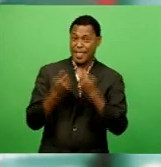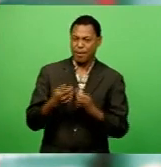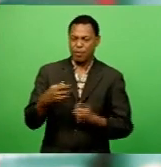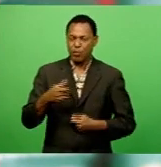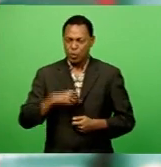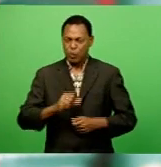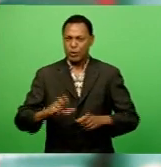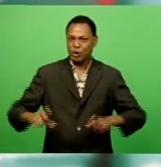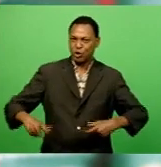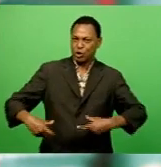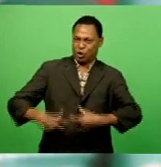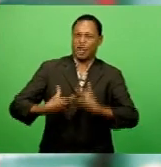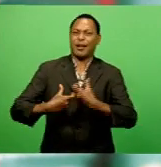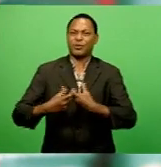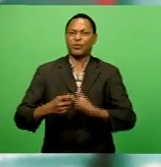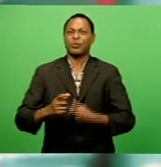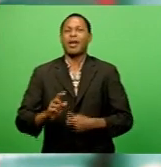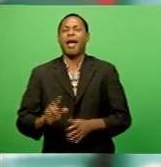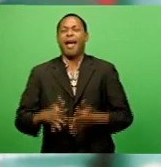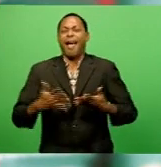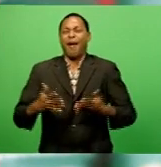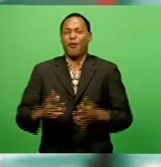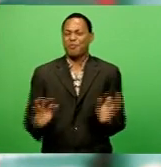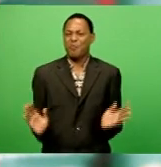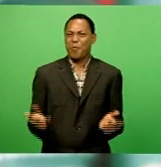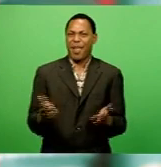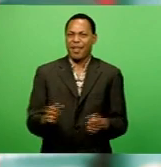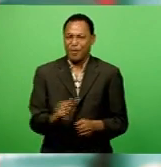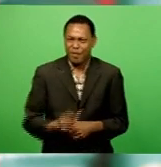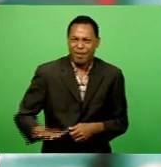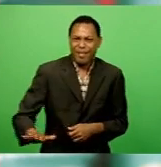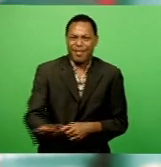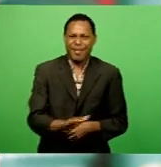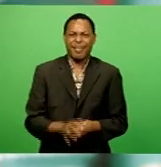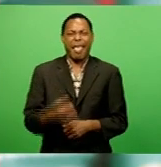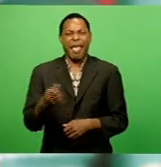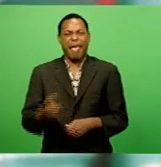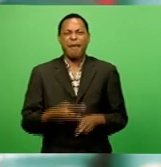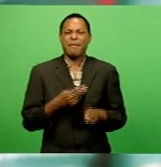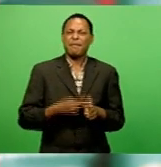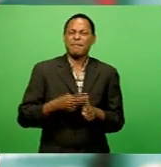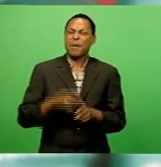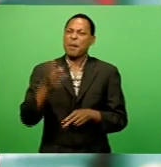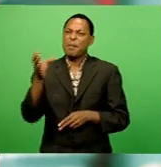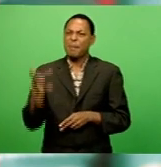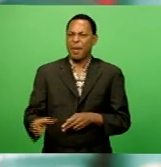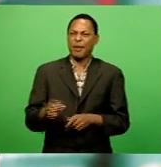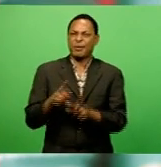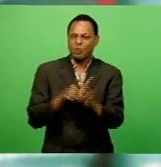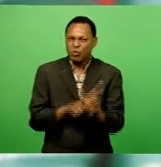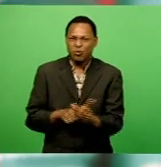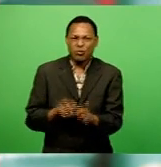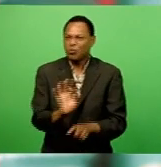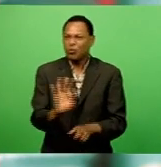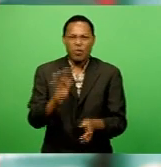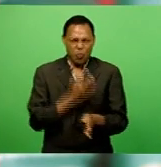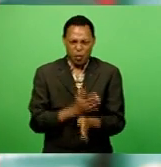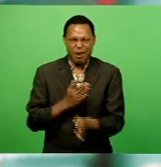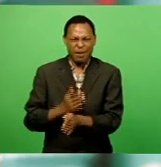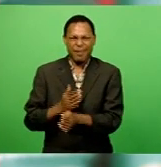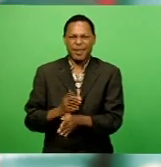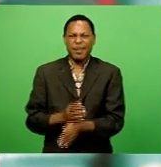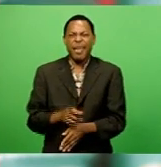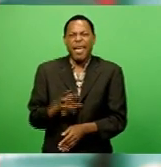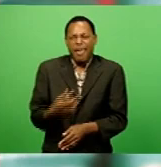as motivation to excel on the field. The team, consisting of farmers and unemployed youth, is aspiring to make a future for themselves